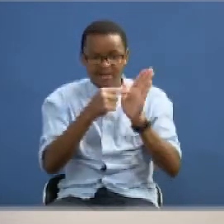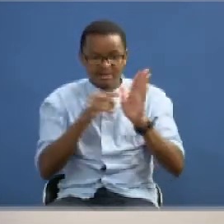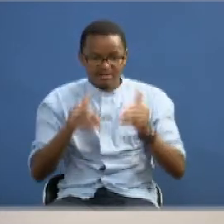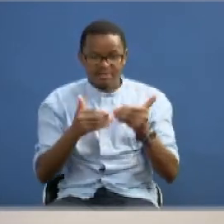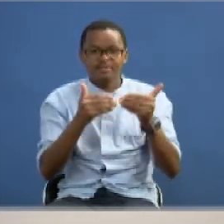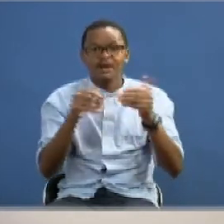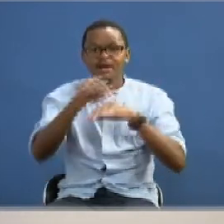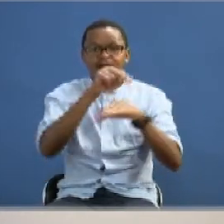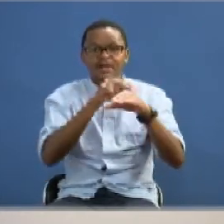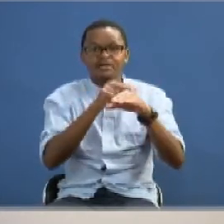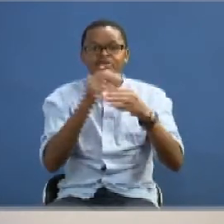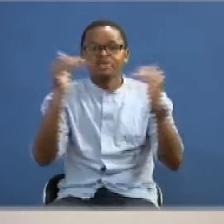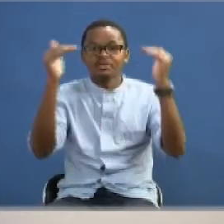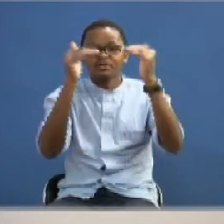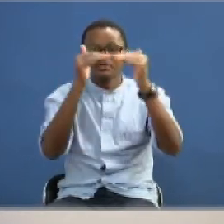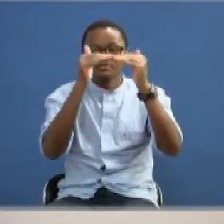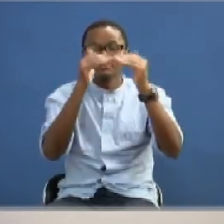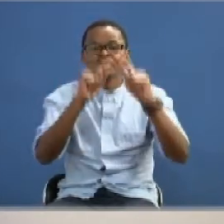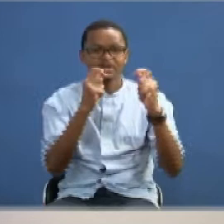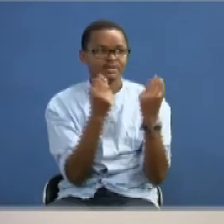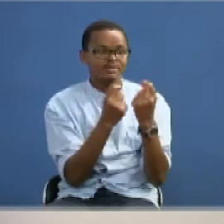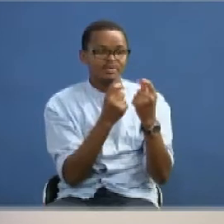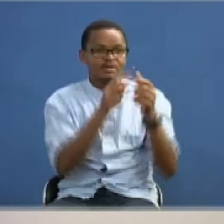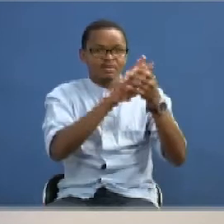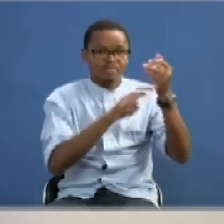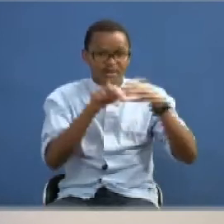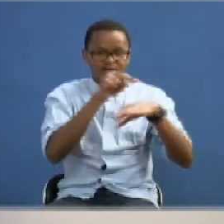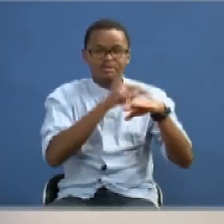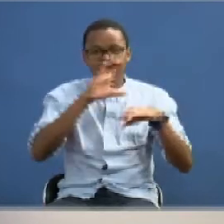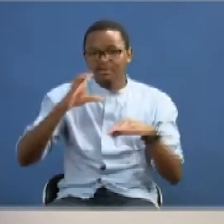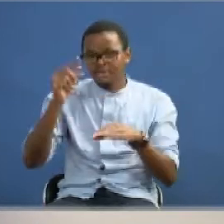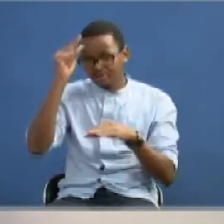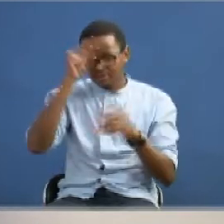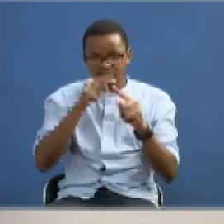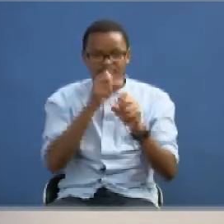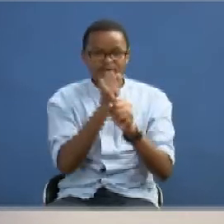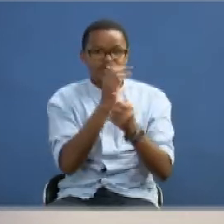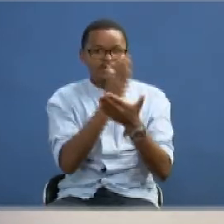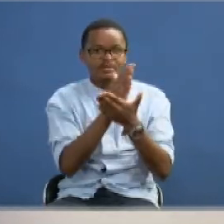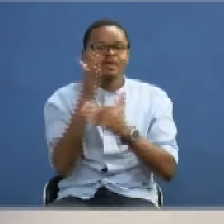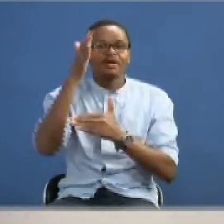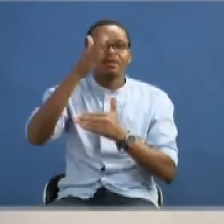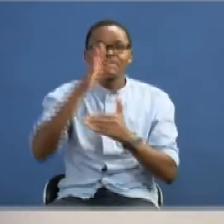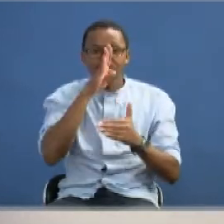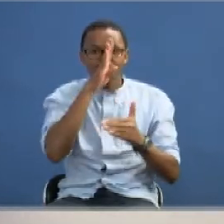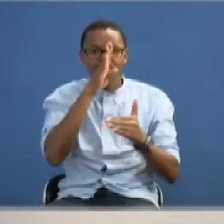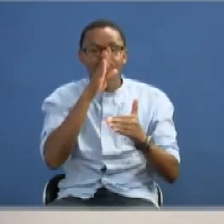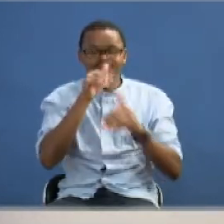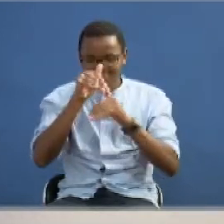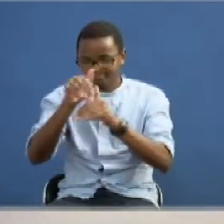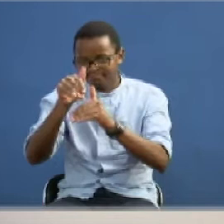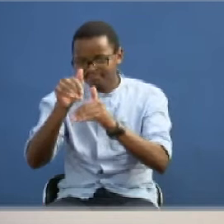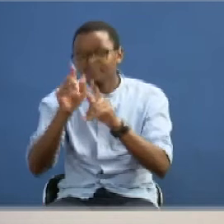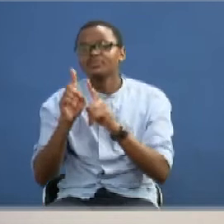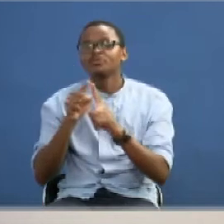level. They are working with the enforcement teams, both the national government and county government, to ensure that the directives that have been issued